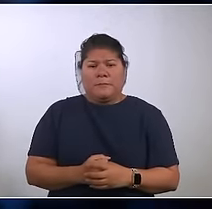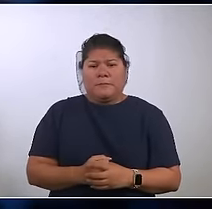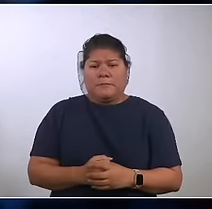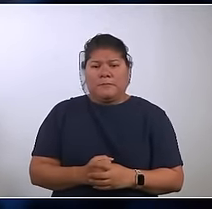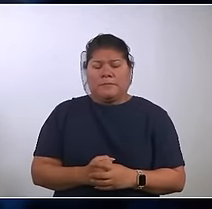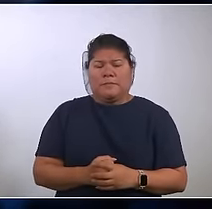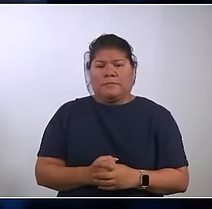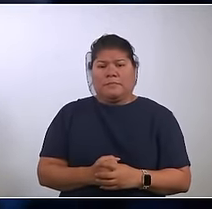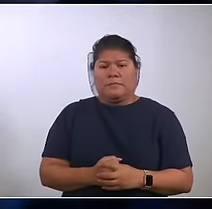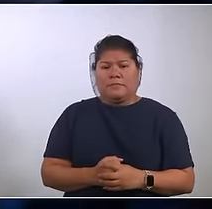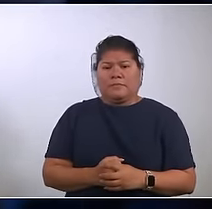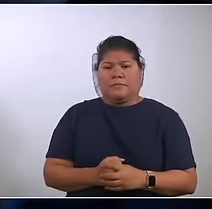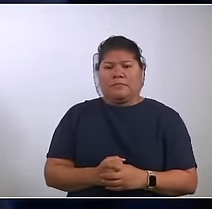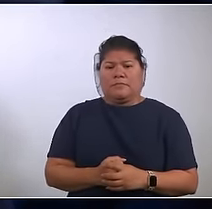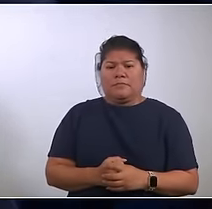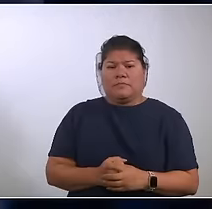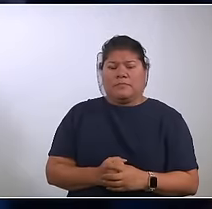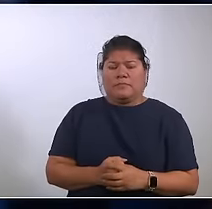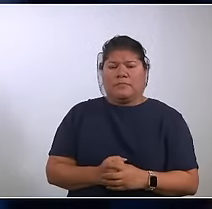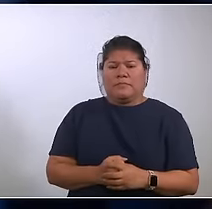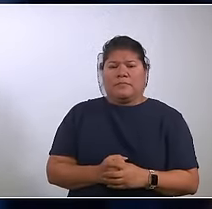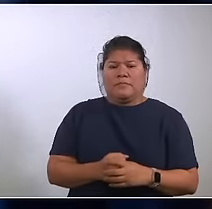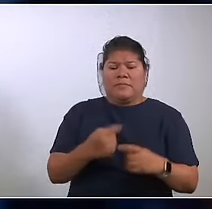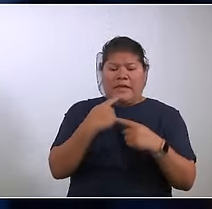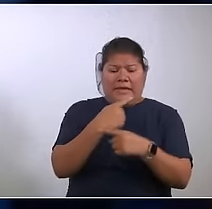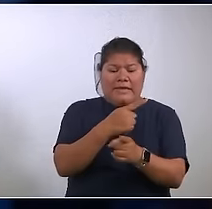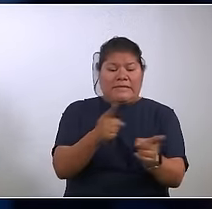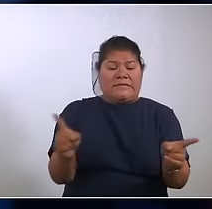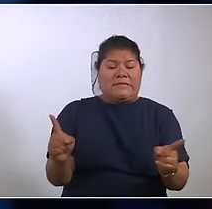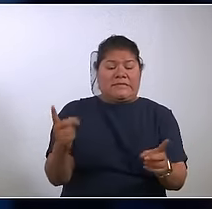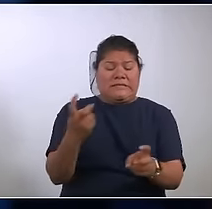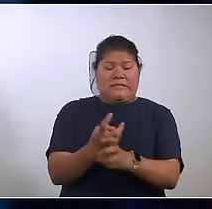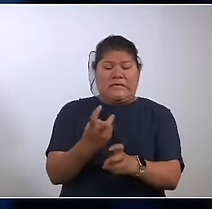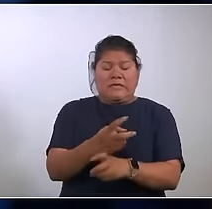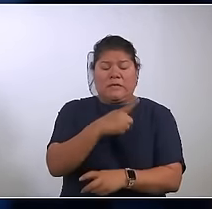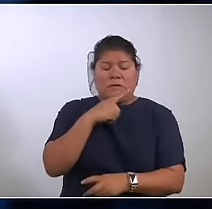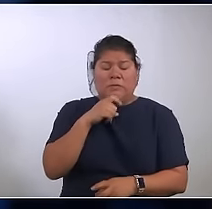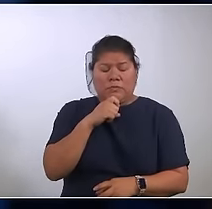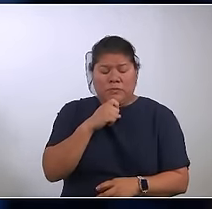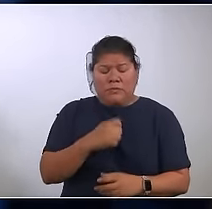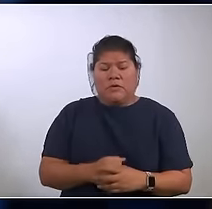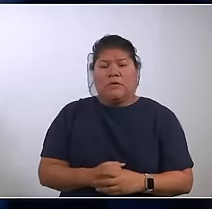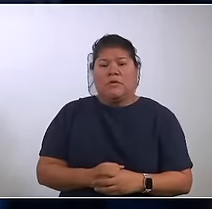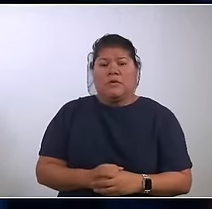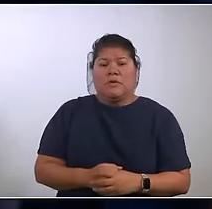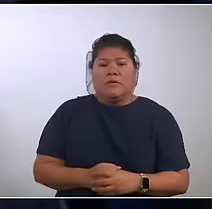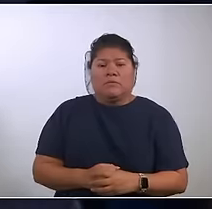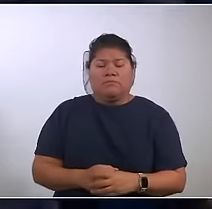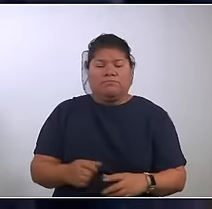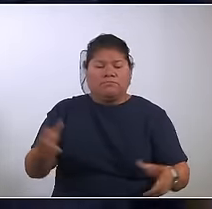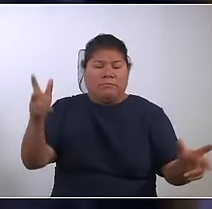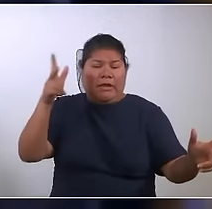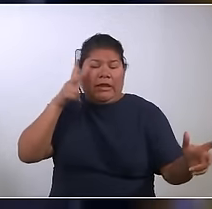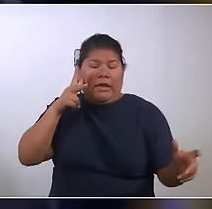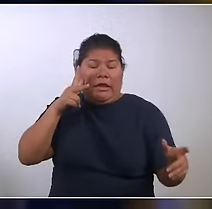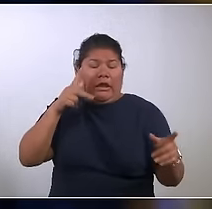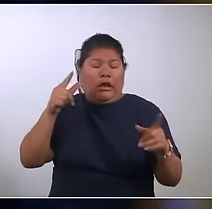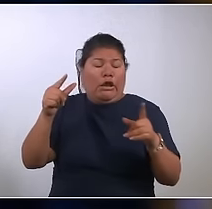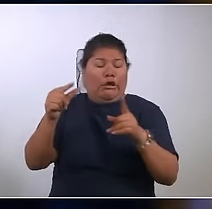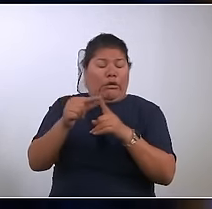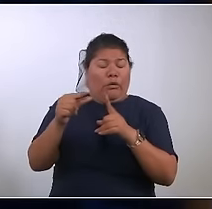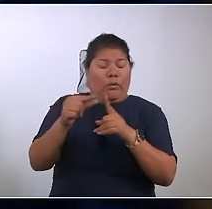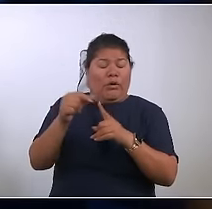bones, y dile a estos huesos secos, and tell these dry bones, oíd palabra de